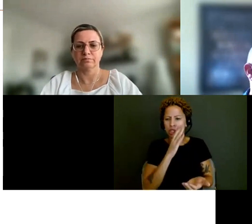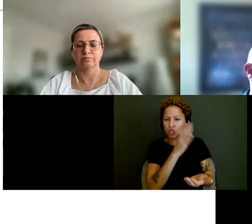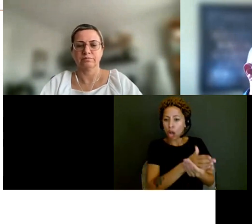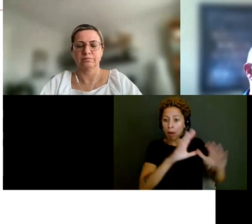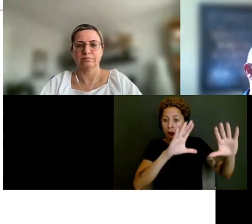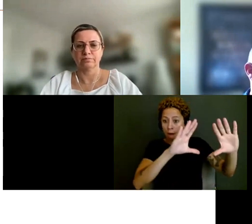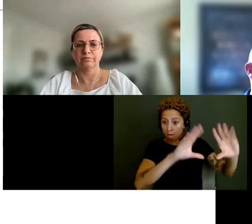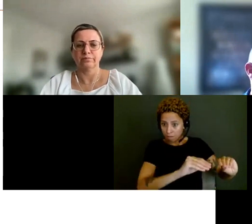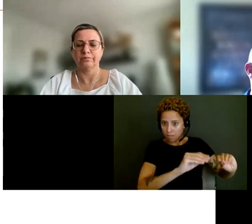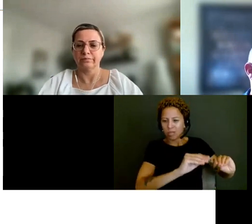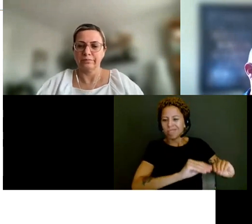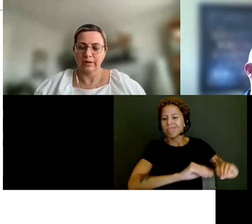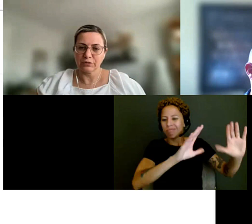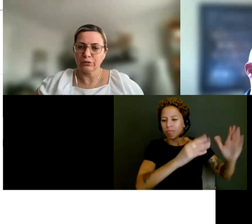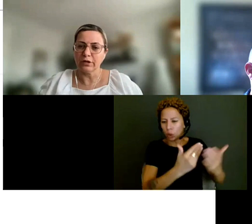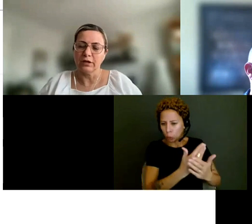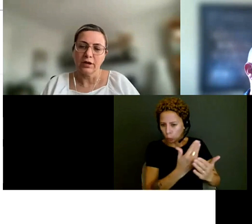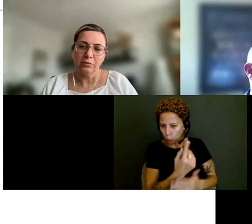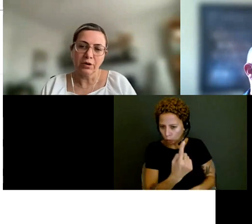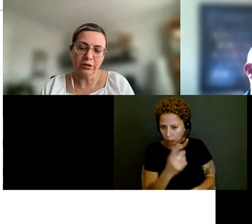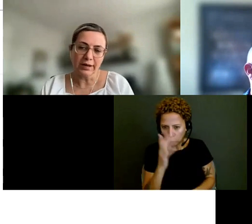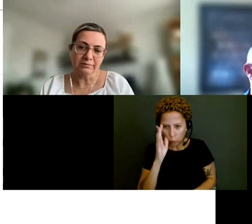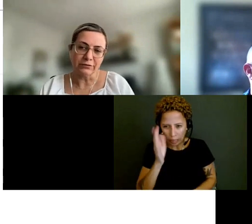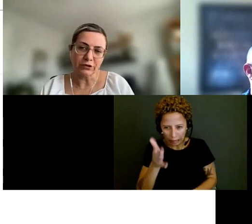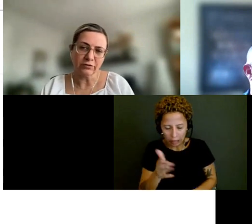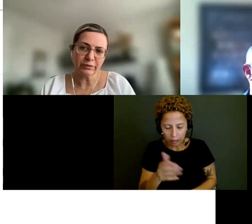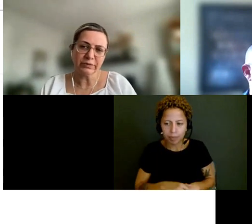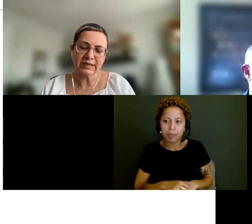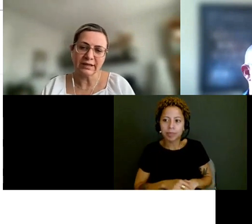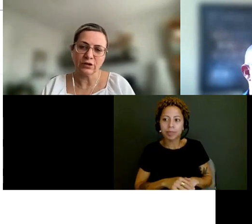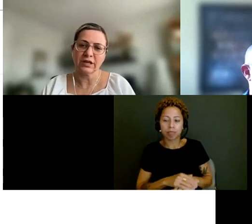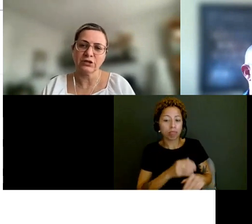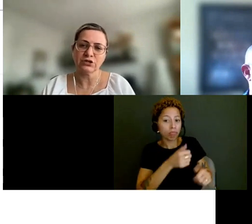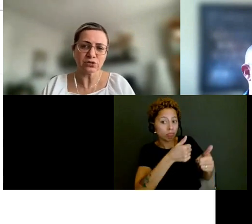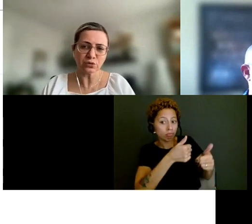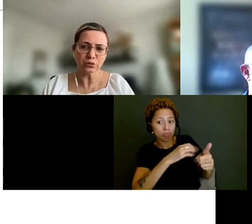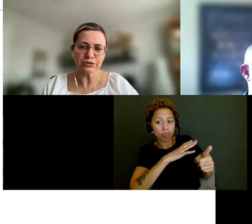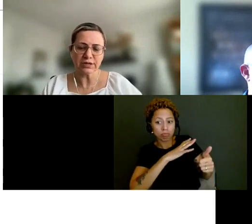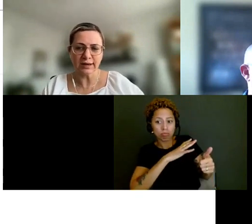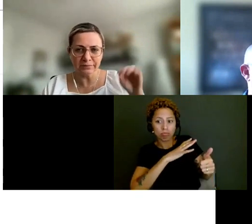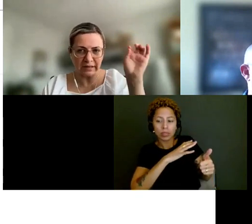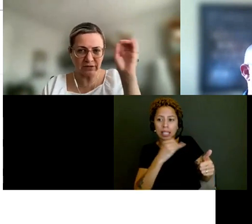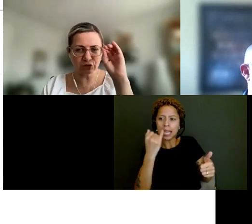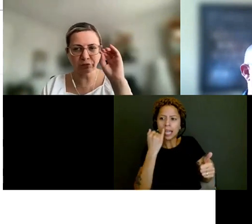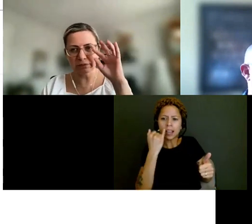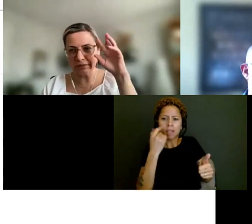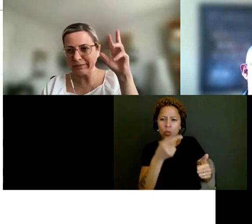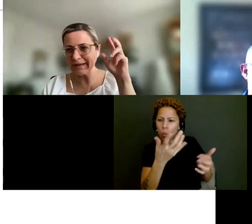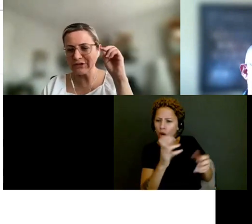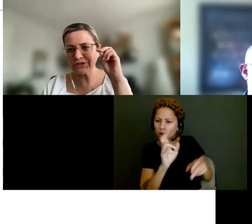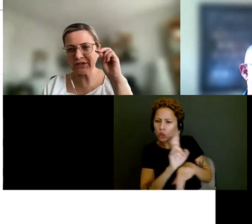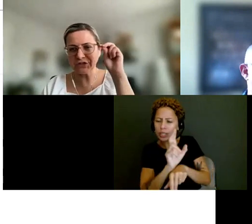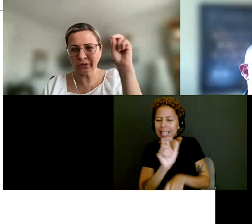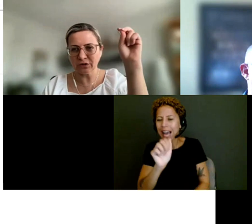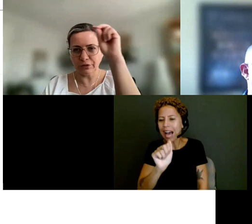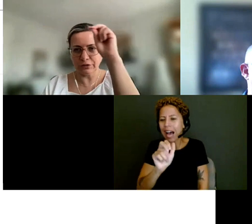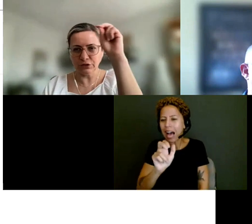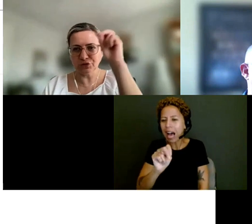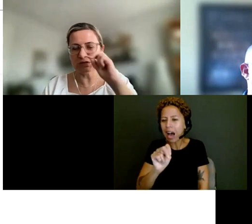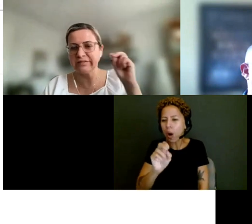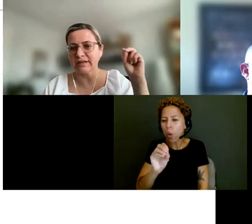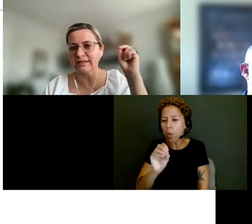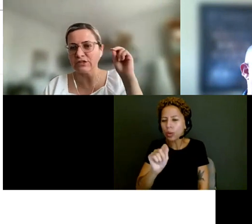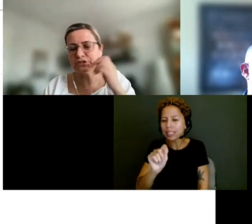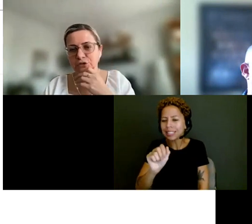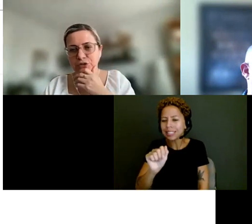that here. Absolutely. Paul, if you're comfortable with the annotation tools in Zoom, maybe just easier when you're pointing